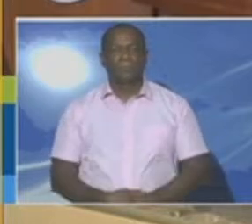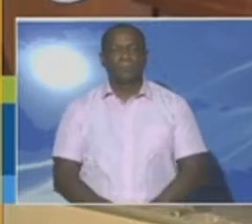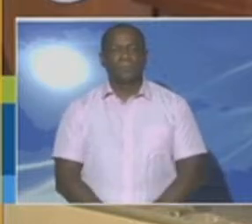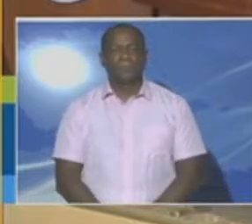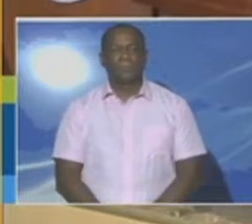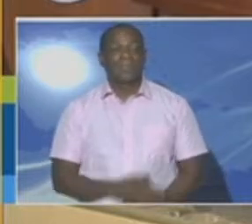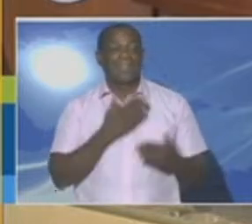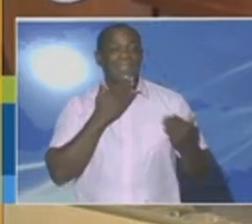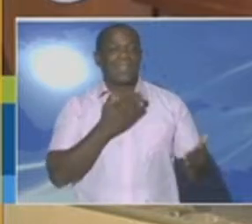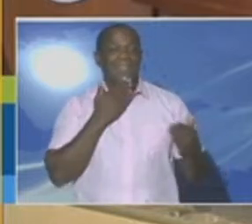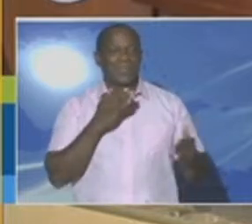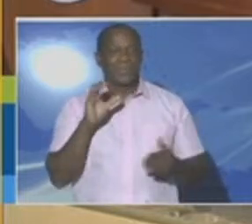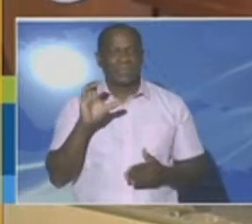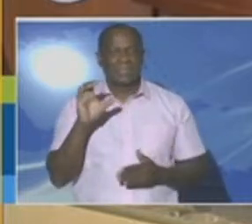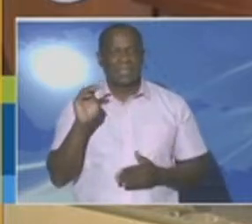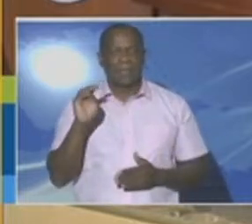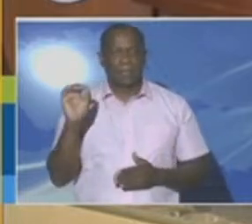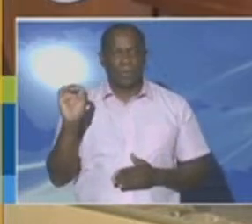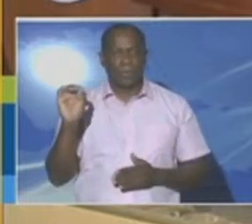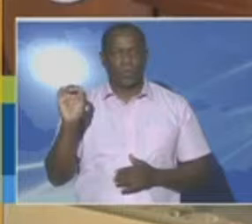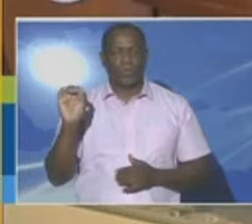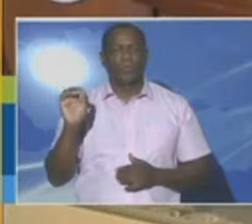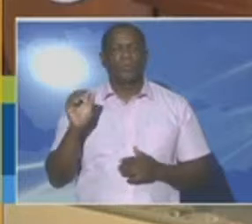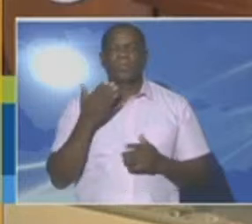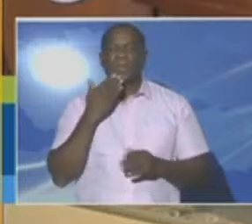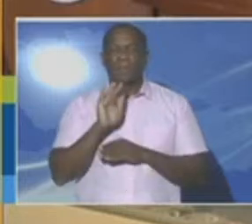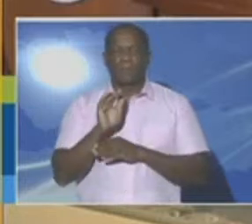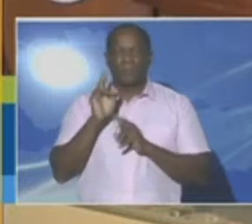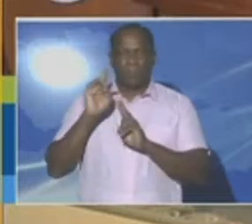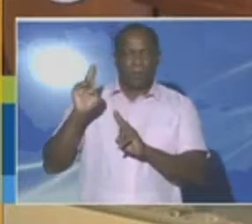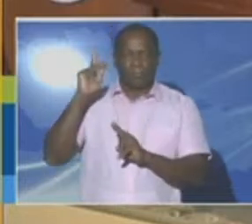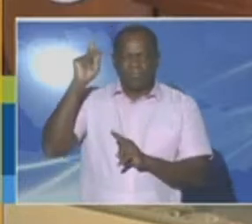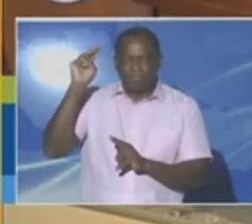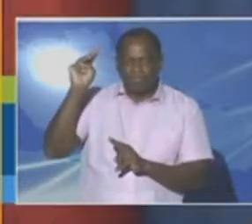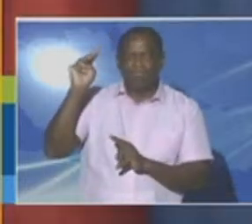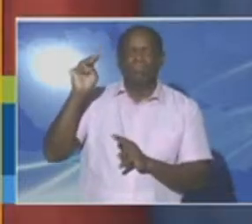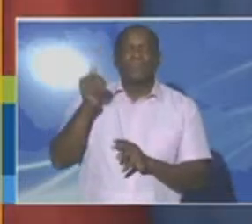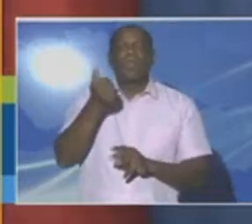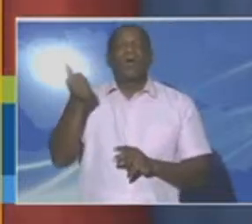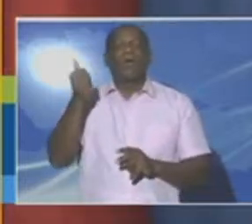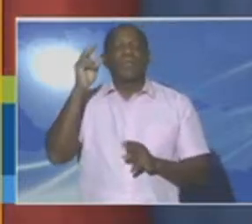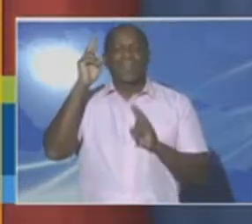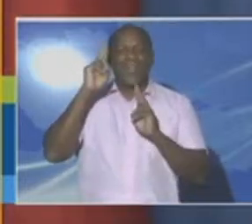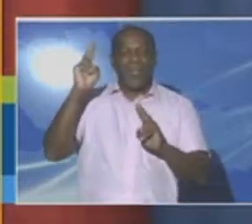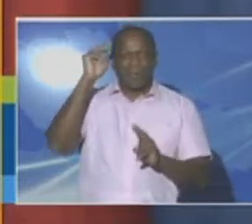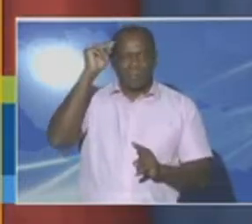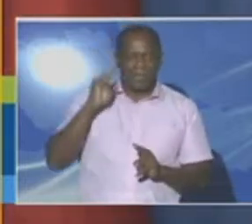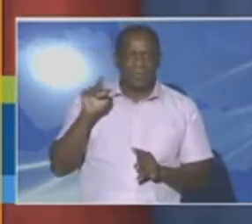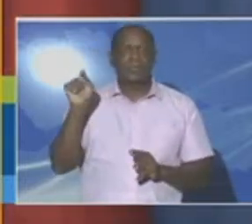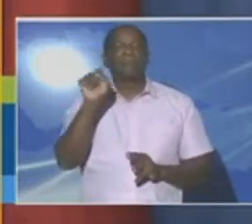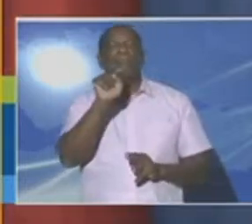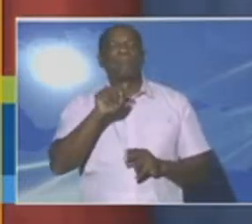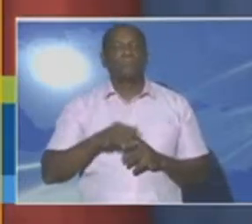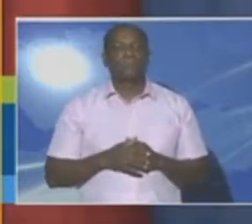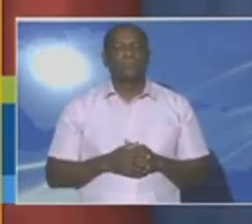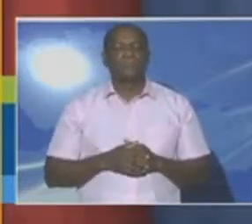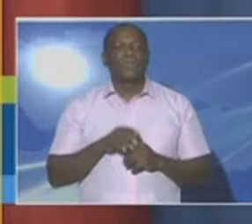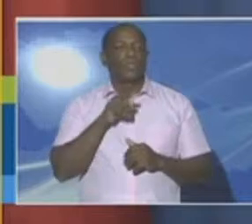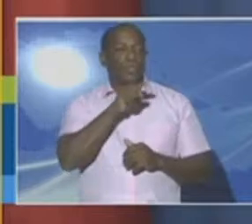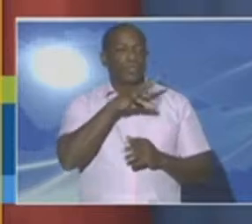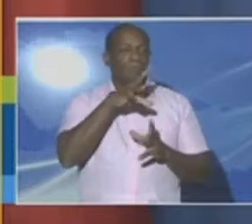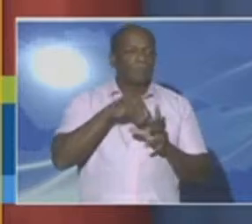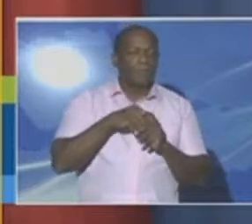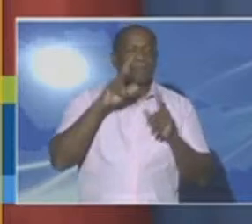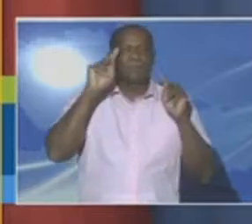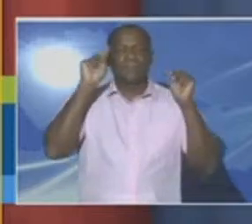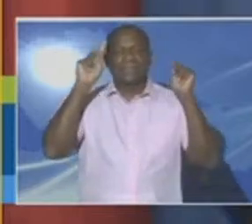Thank you, CMO. Good afternoon to the Honourable Prime Minister, Honourable Ministers, colleagues, members of the media, members of the viewing